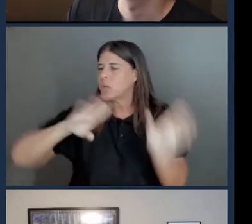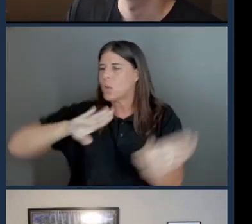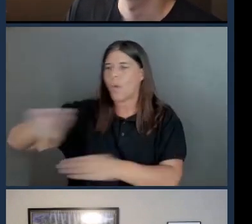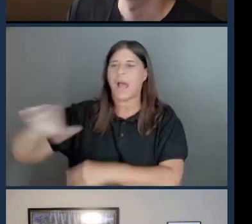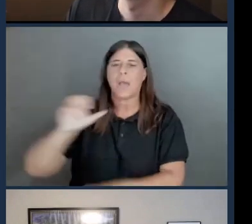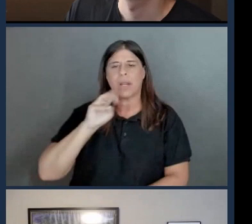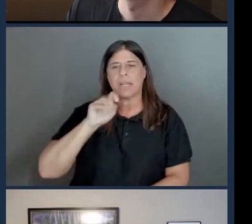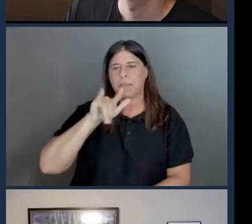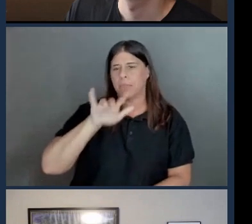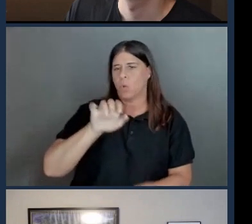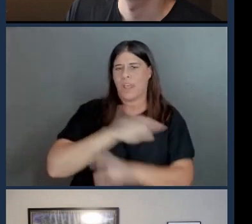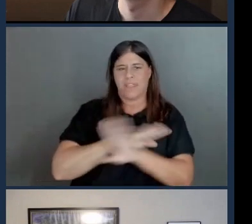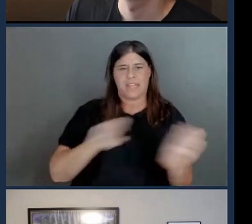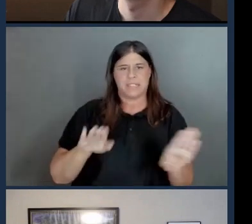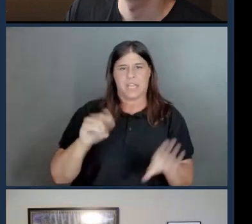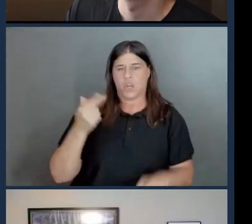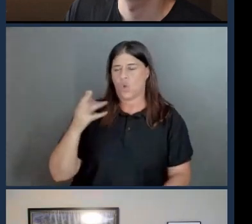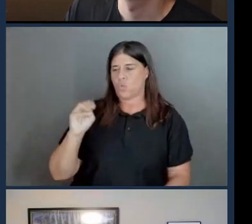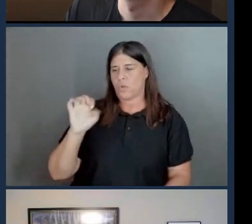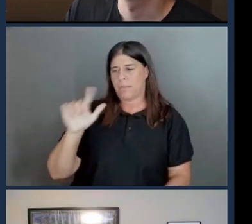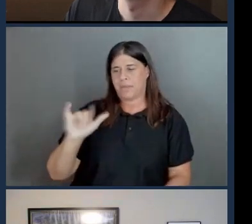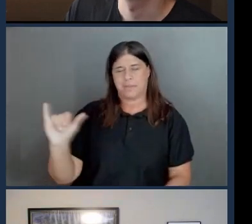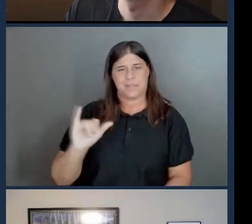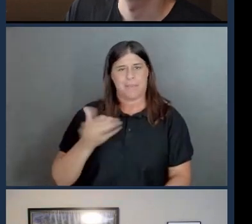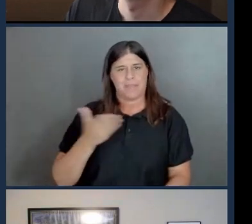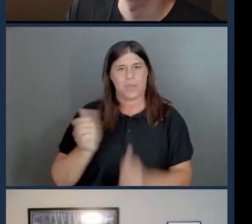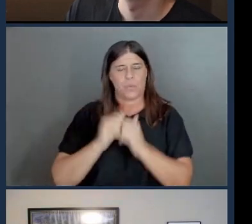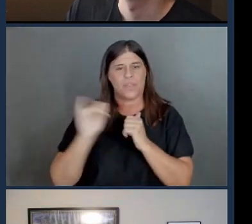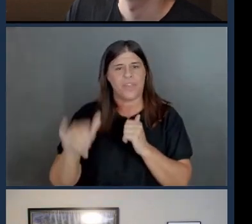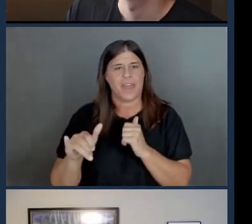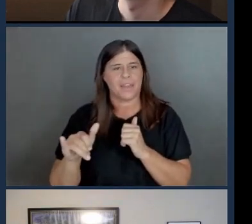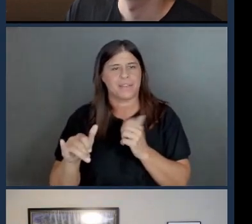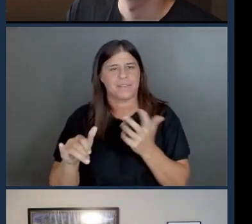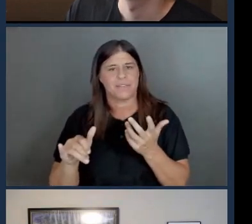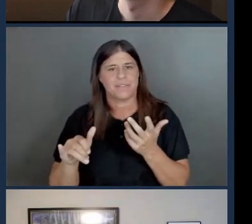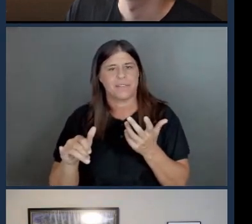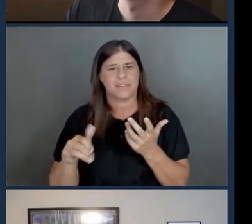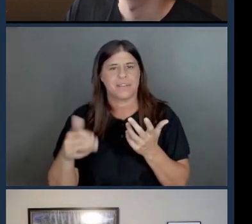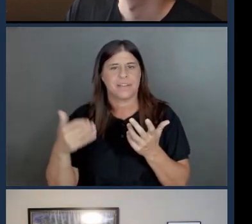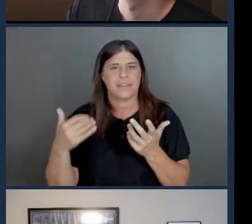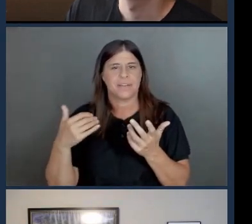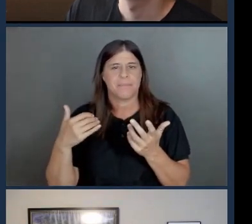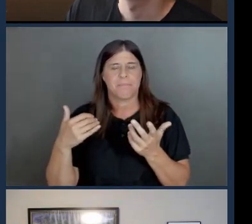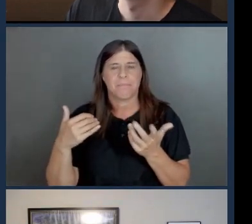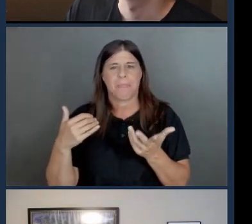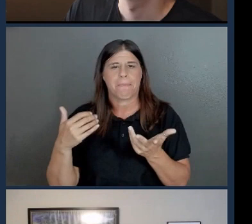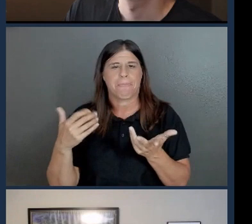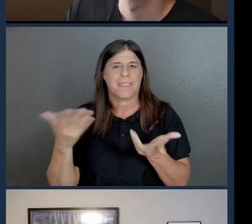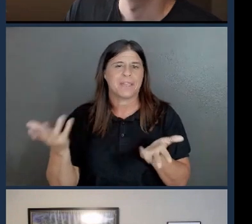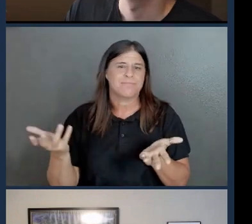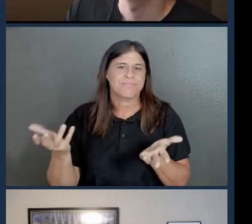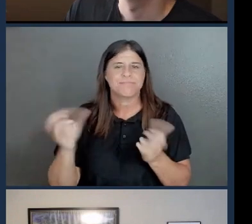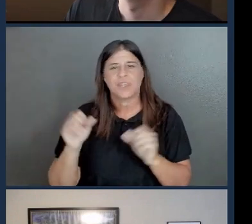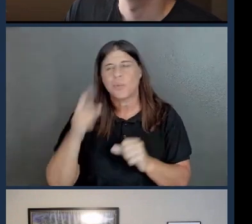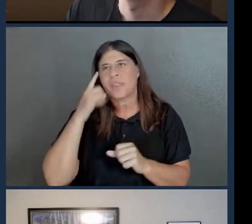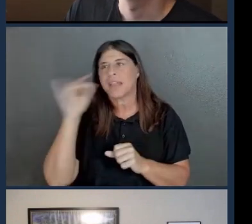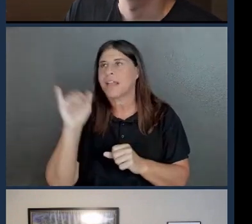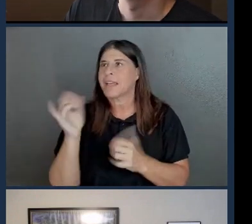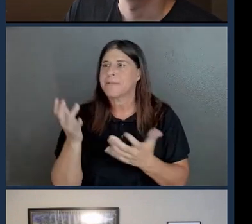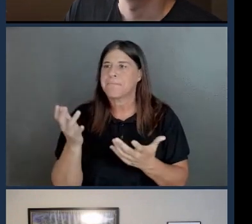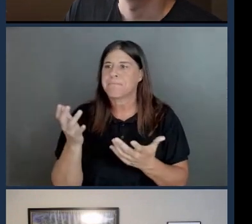this pattern. In Gremlin, you're doing the same thing with that, that has pattern. It's basically saying, you can kind of think of this